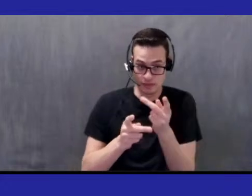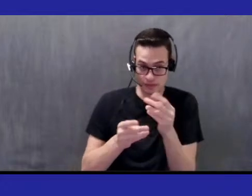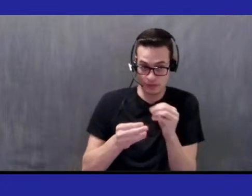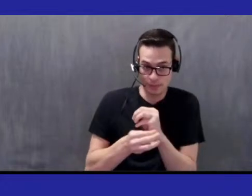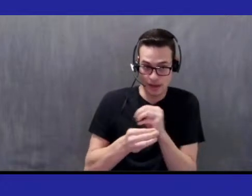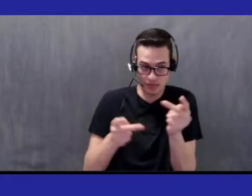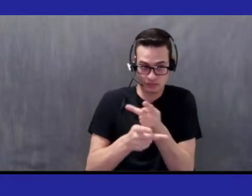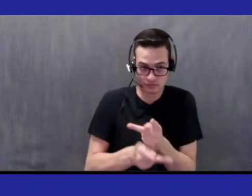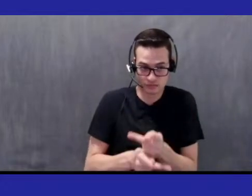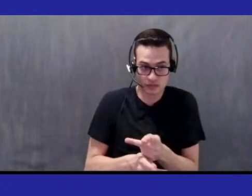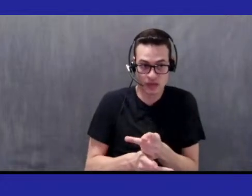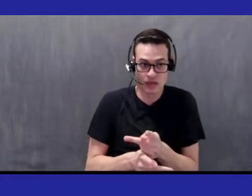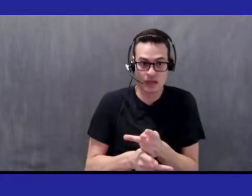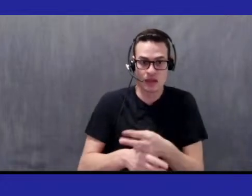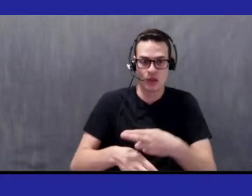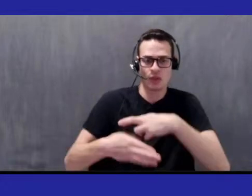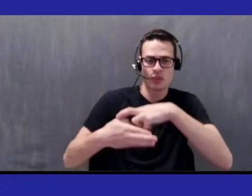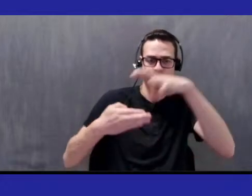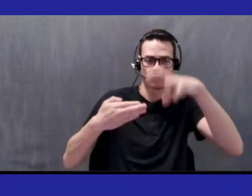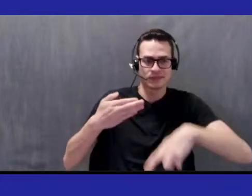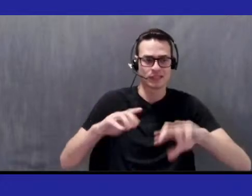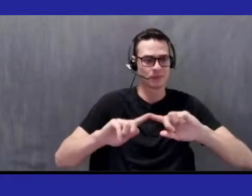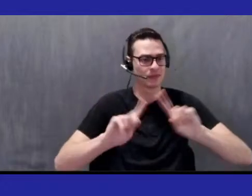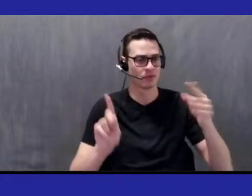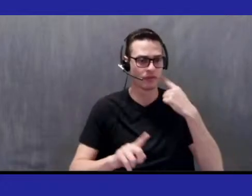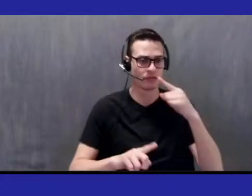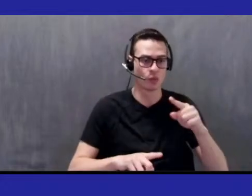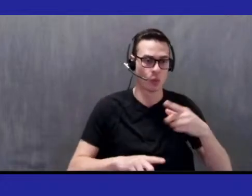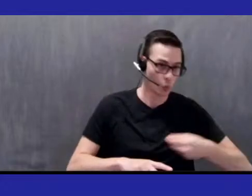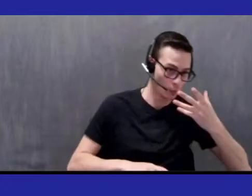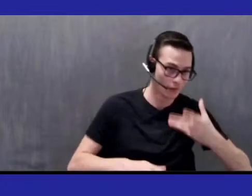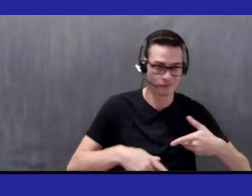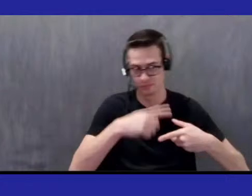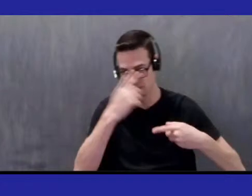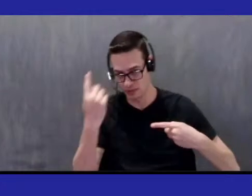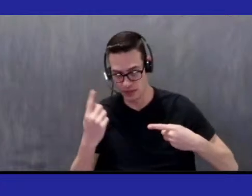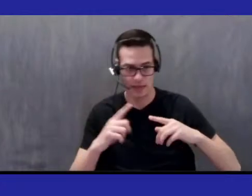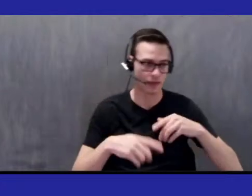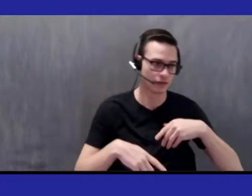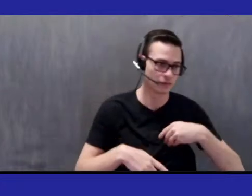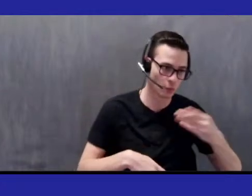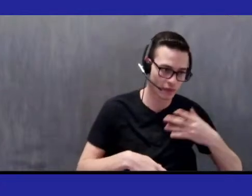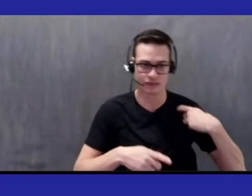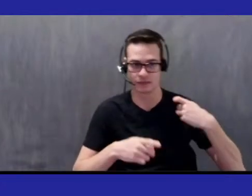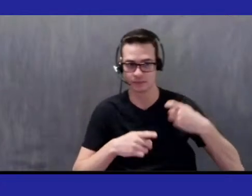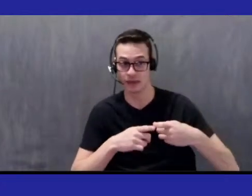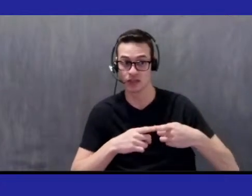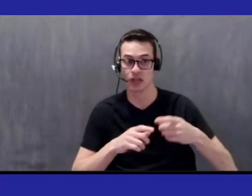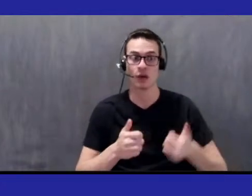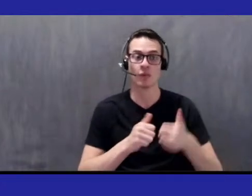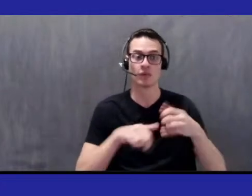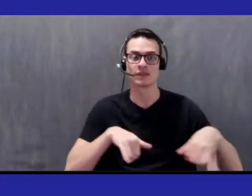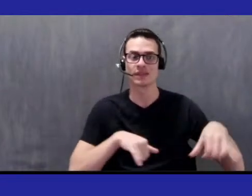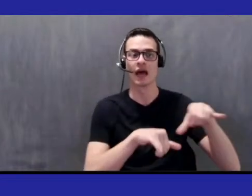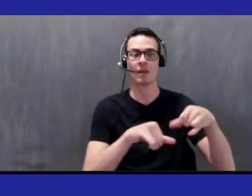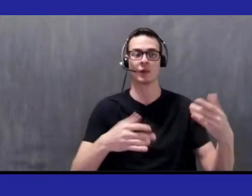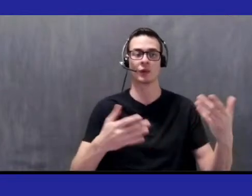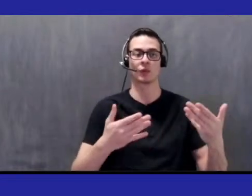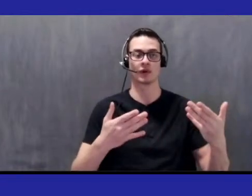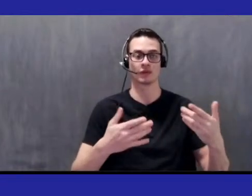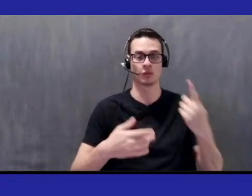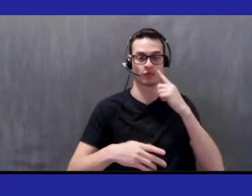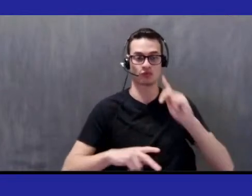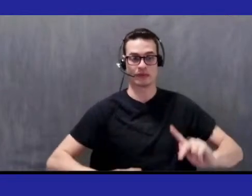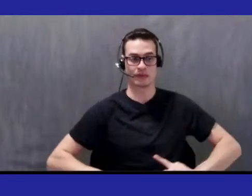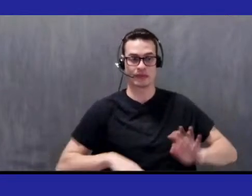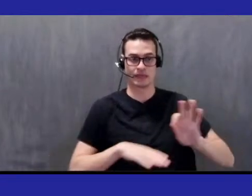algorithm's output would be different for patients of different races. The most commonly cited example